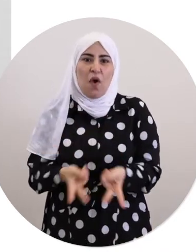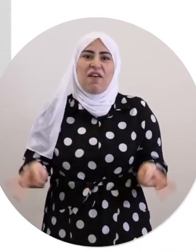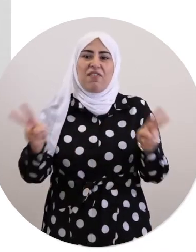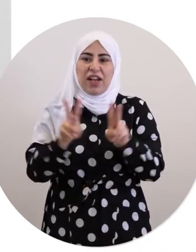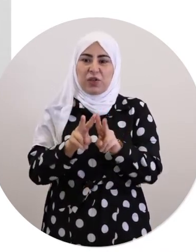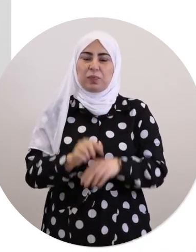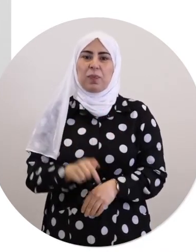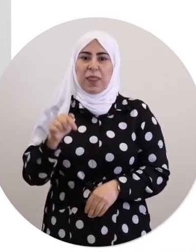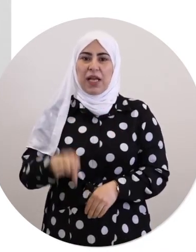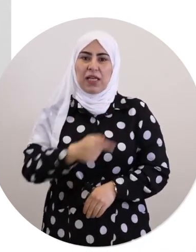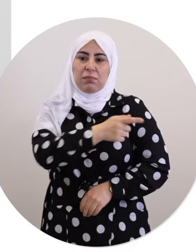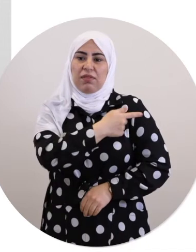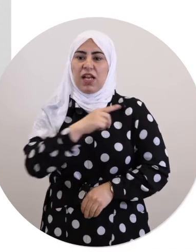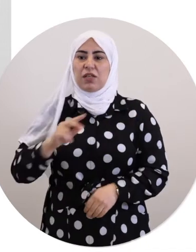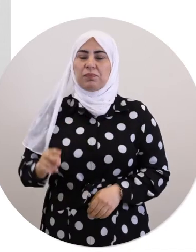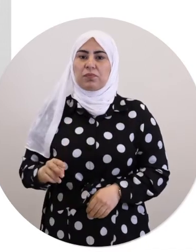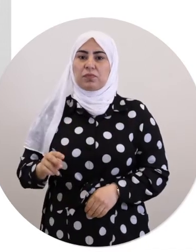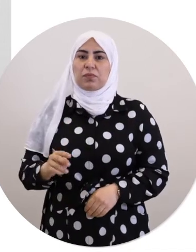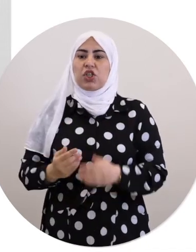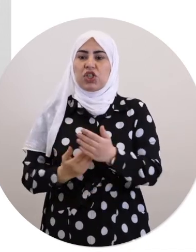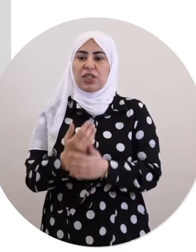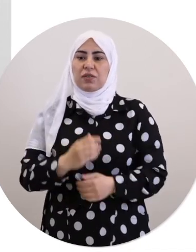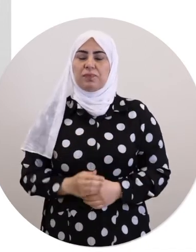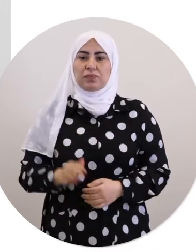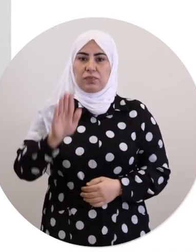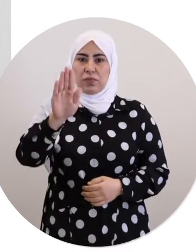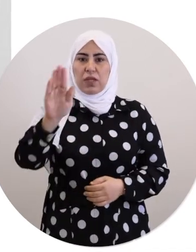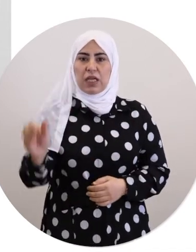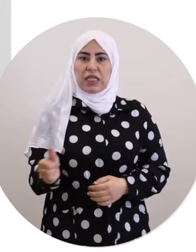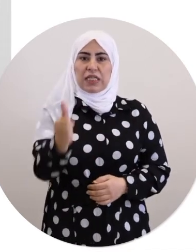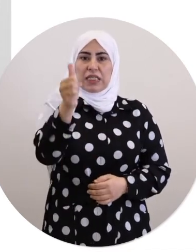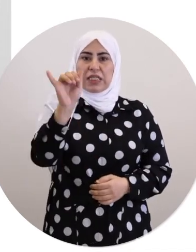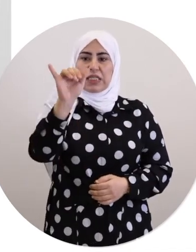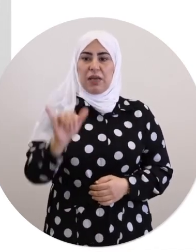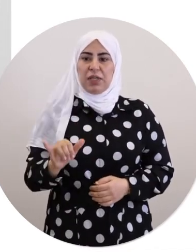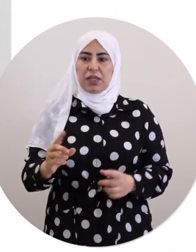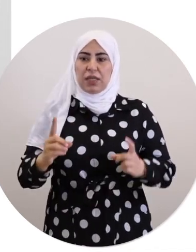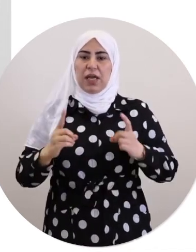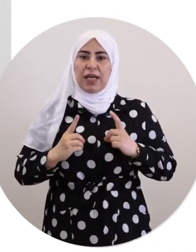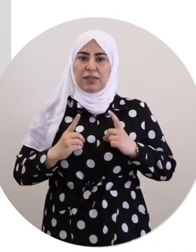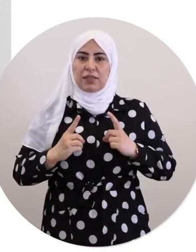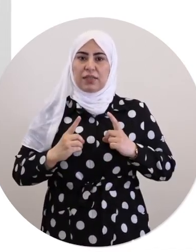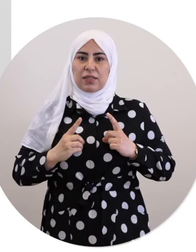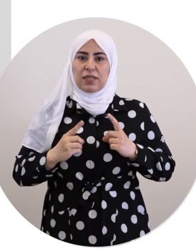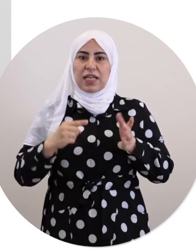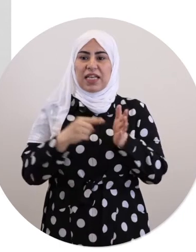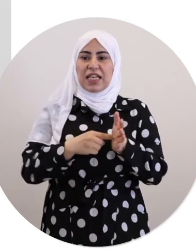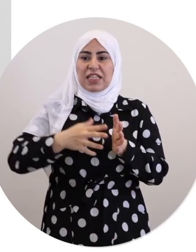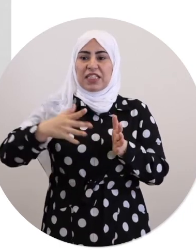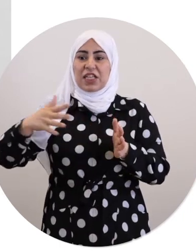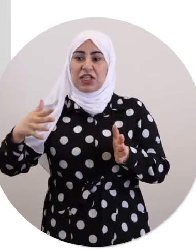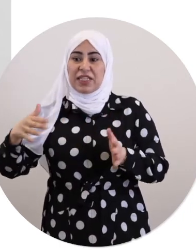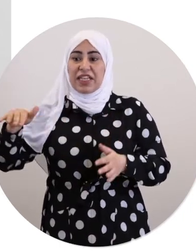now, another example here. Sami had scarcely left when he ran into his friend. Look at the word ran